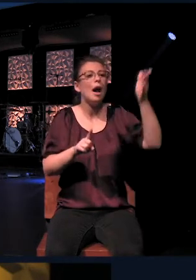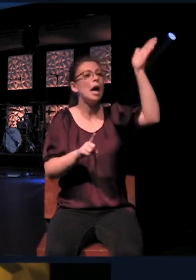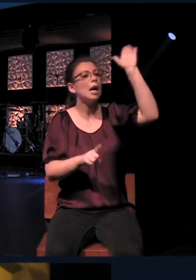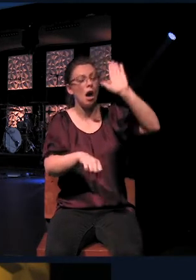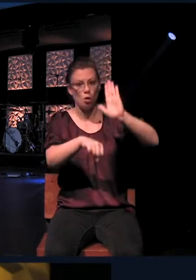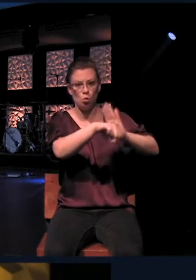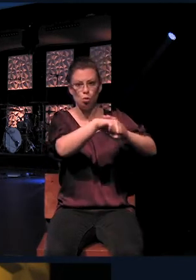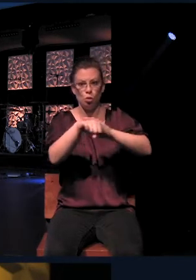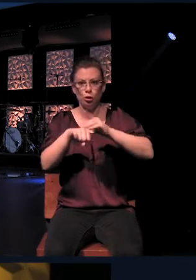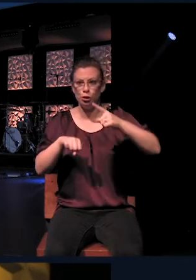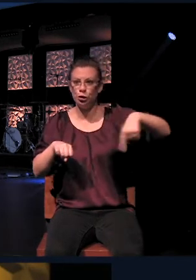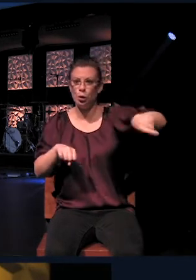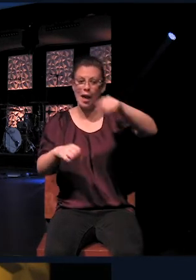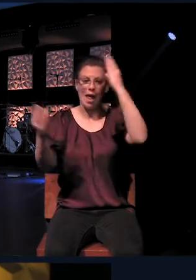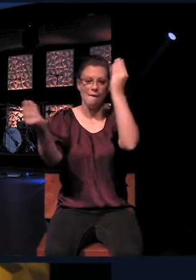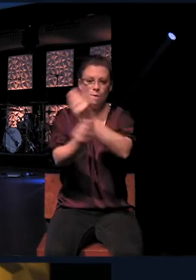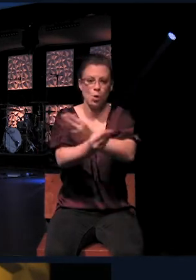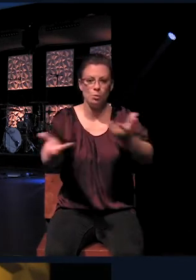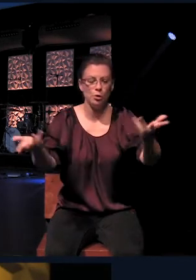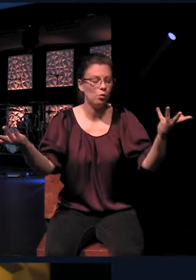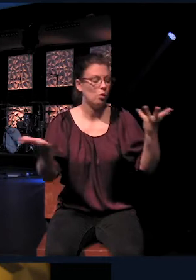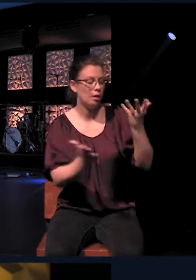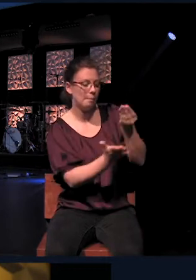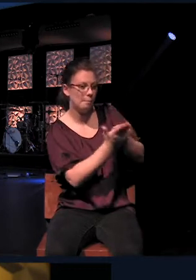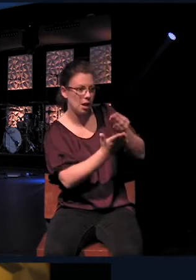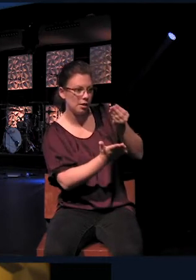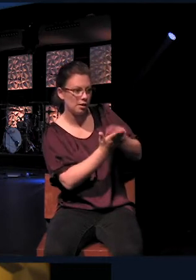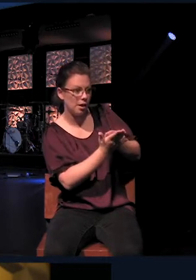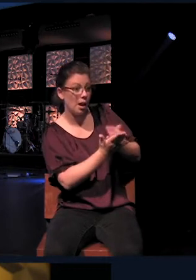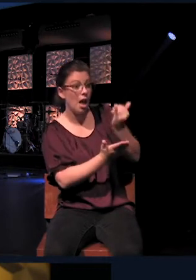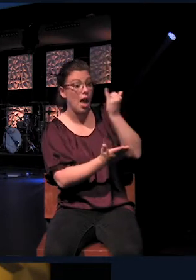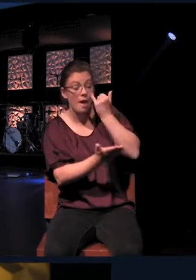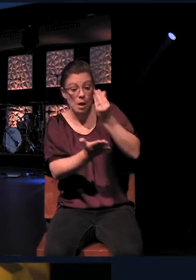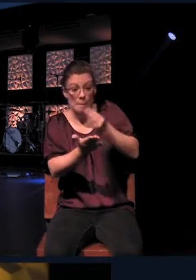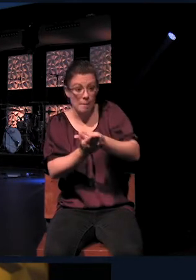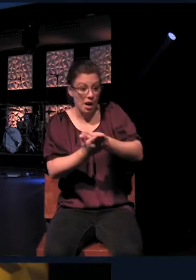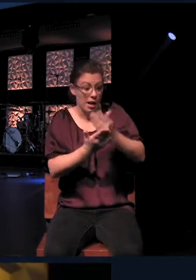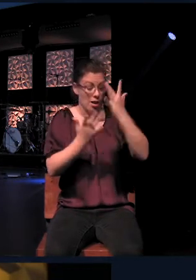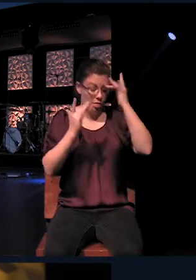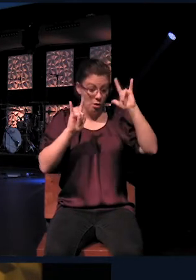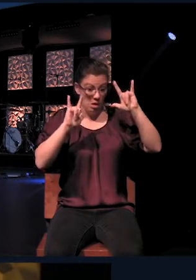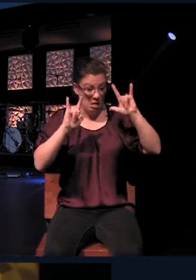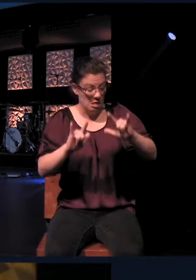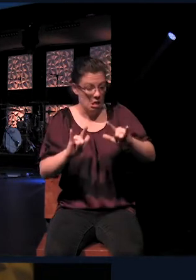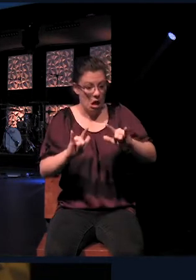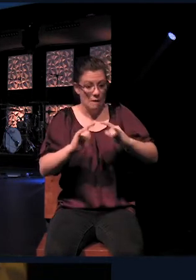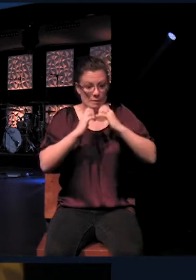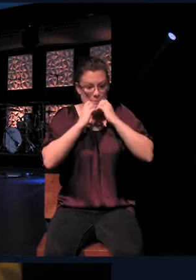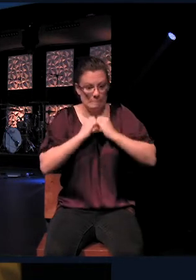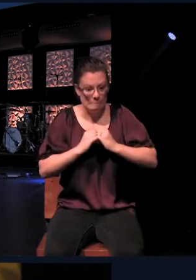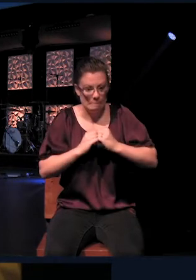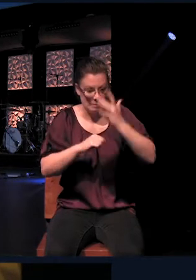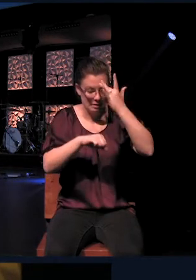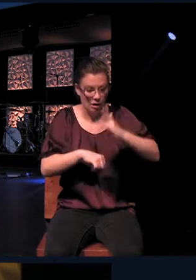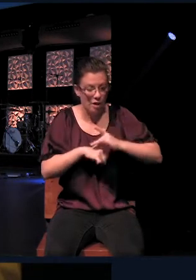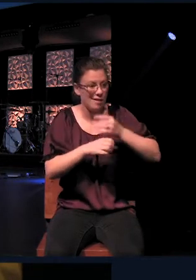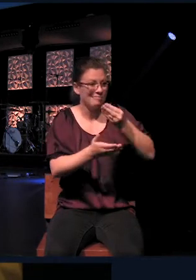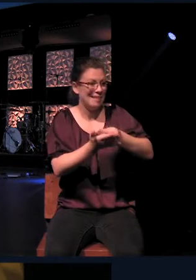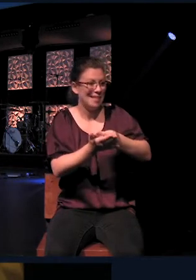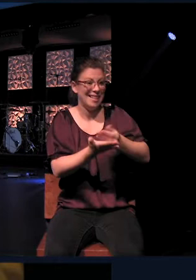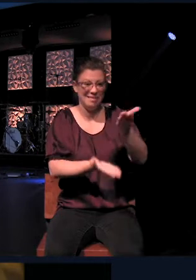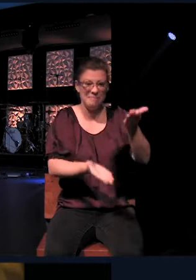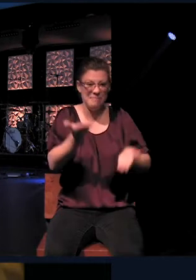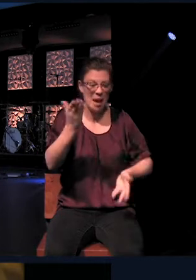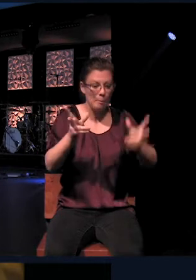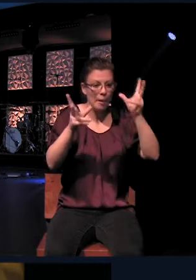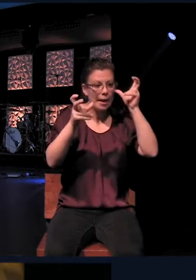is the love of money is the root of all kinds of evil. And I really believe this money thing is why God chose